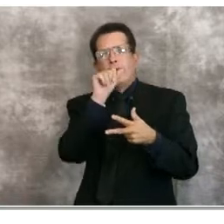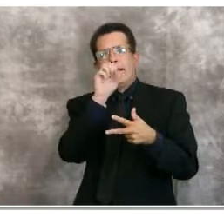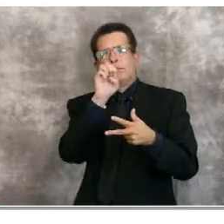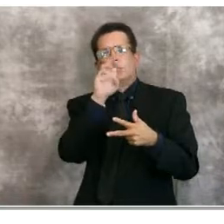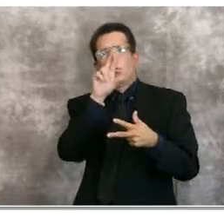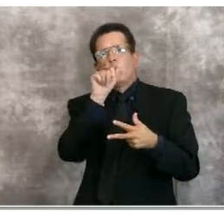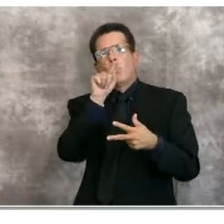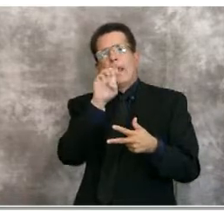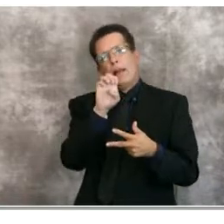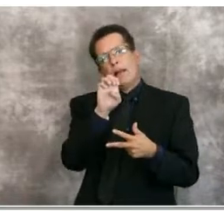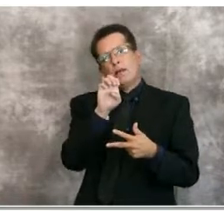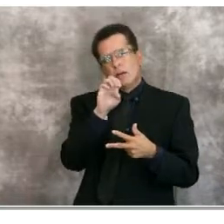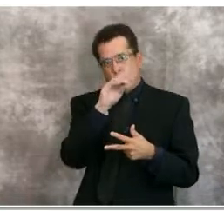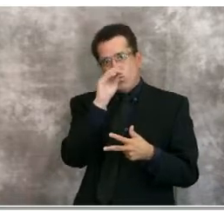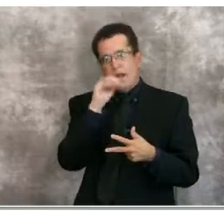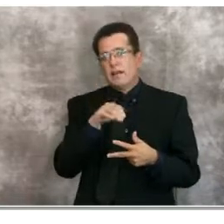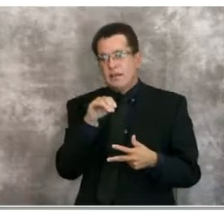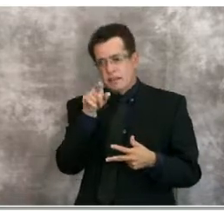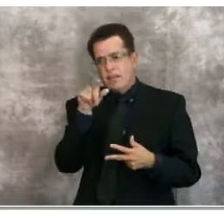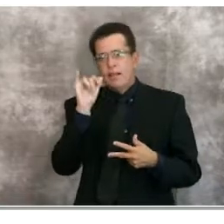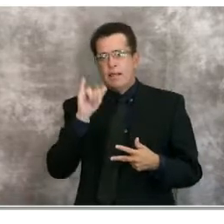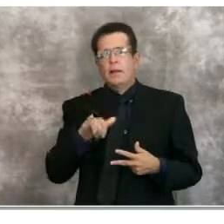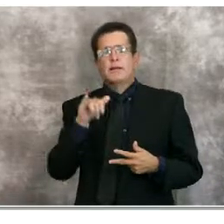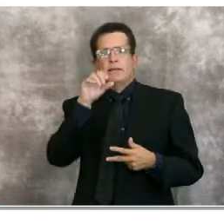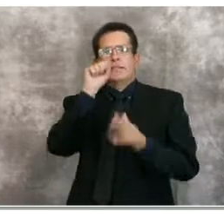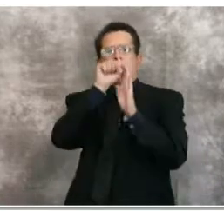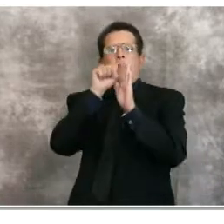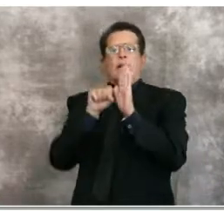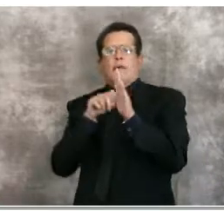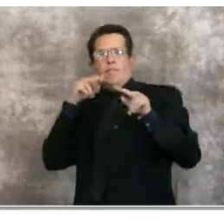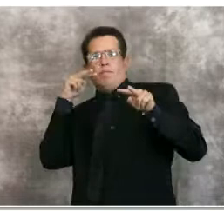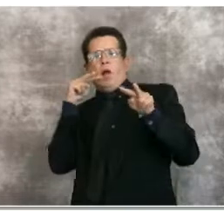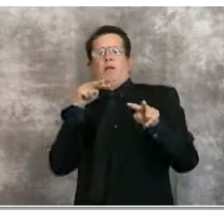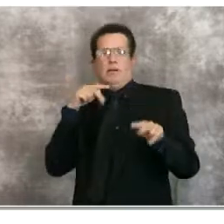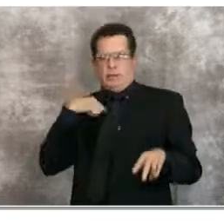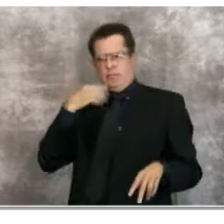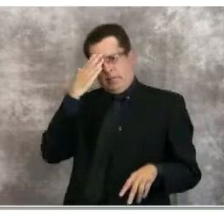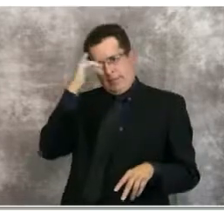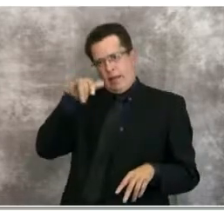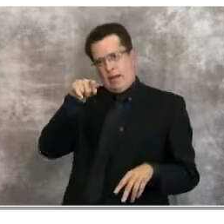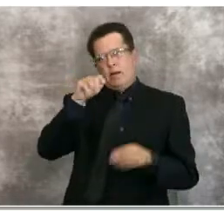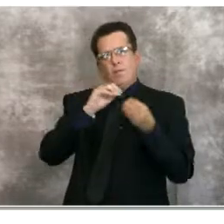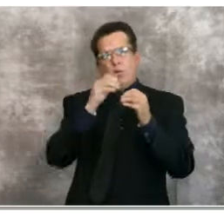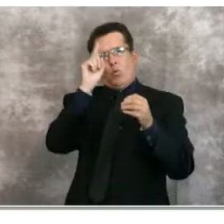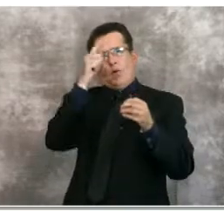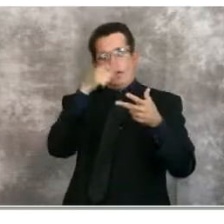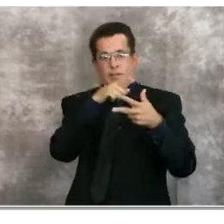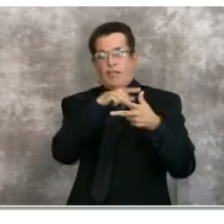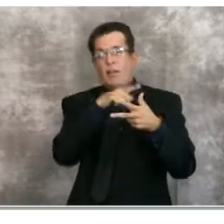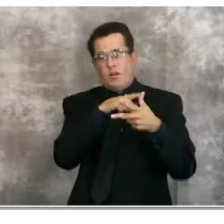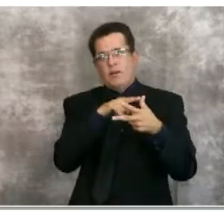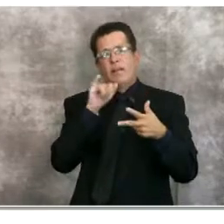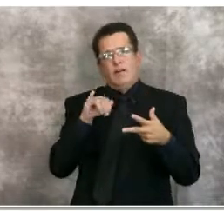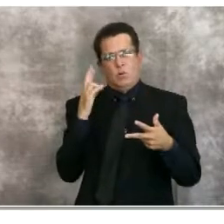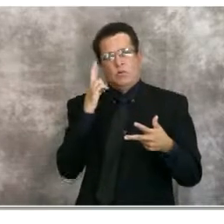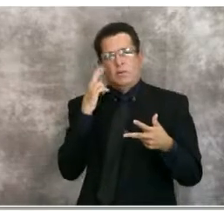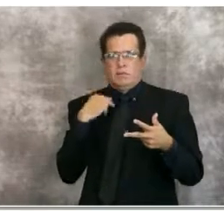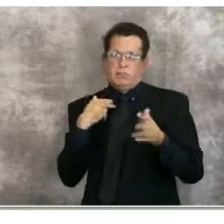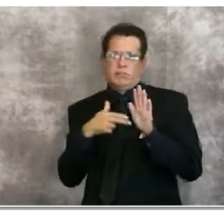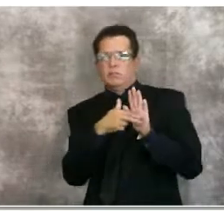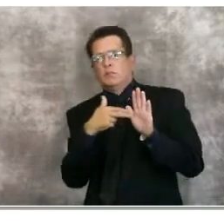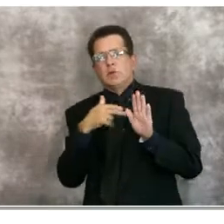the trigger that gets us on the state's monitoring list. And if we will go to the next